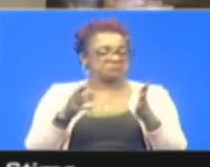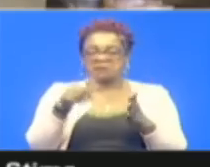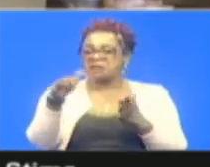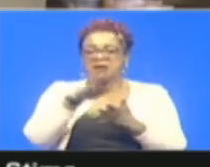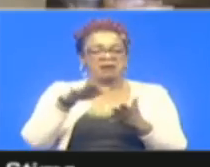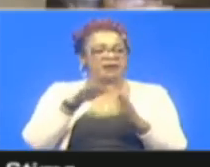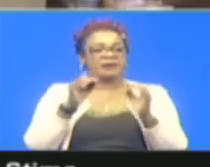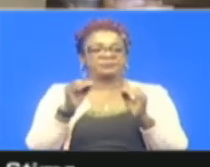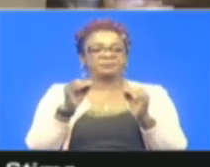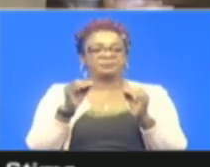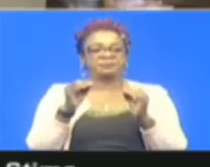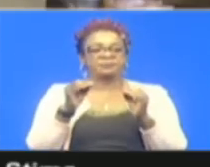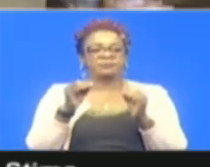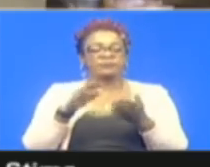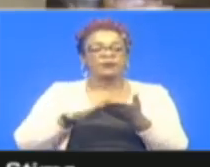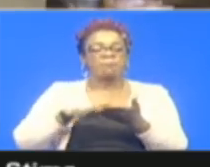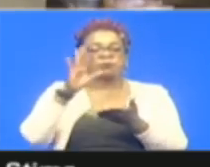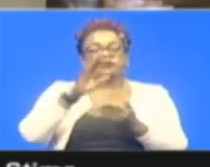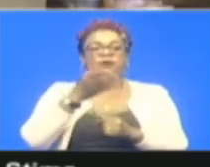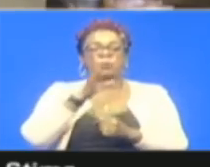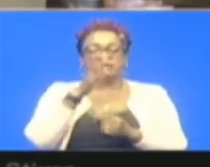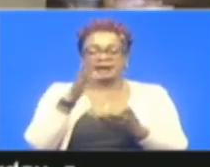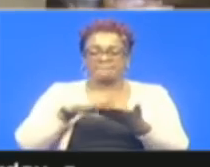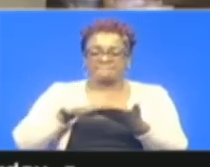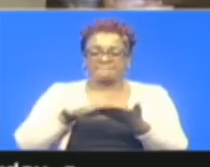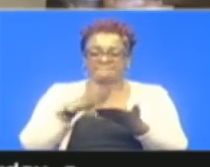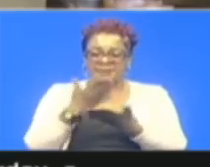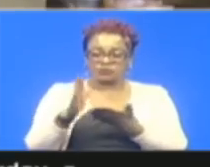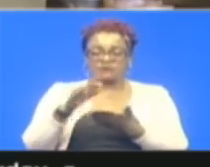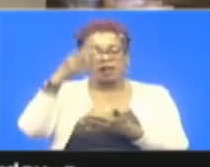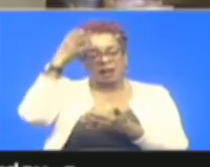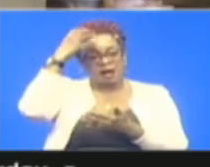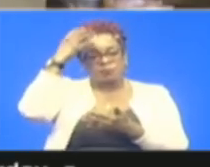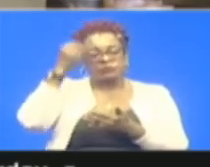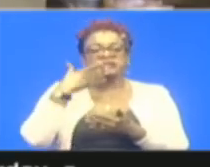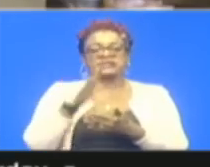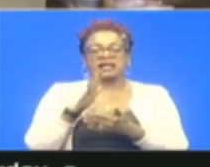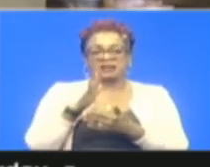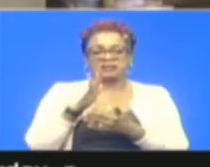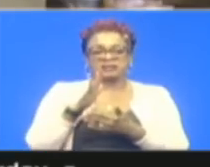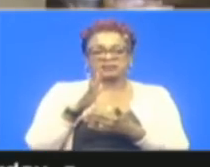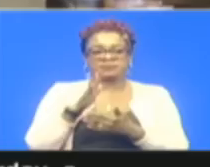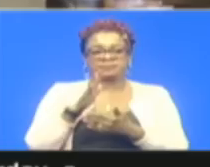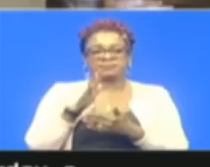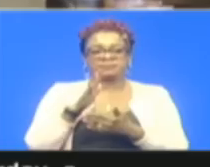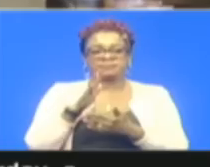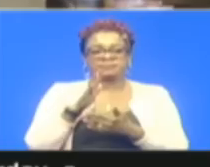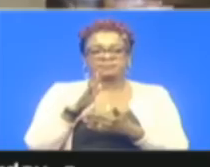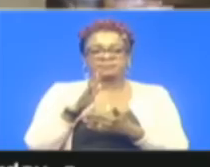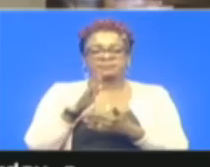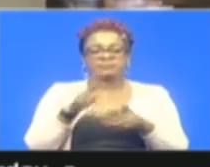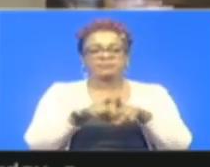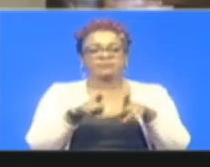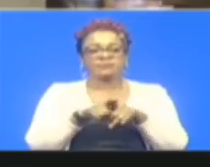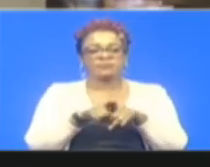Most of the water in so many parts of Lamu is turning to be saline of late. Like we